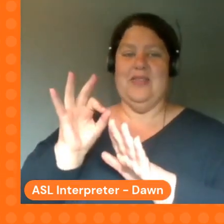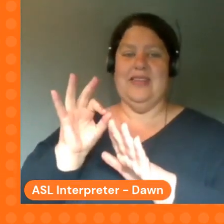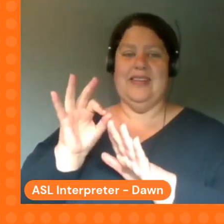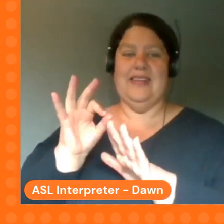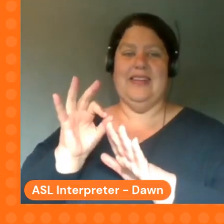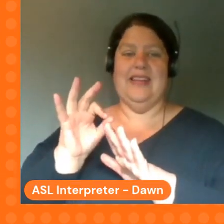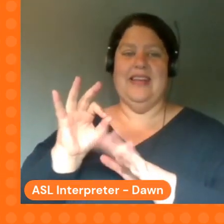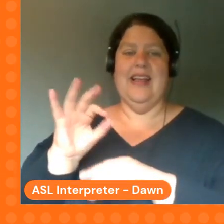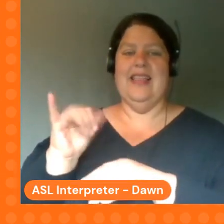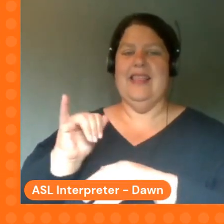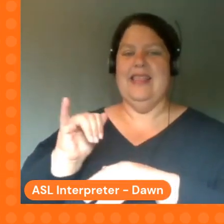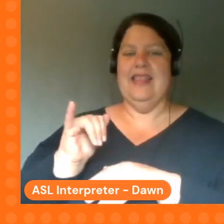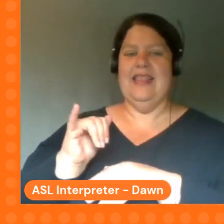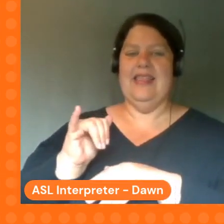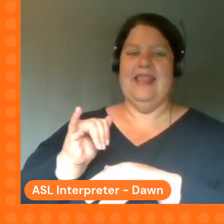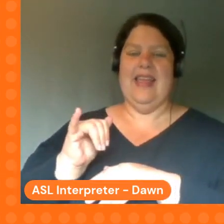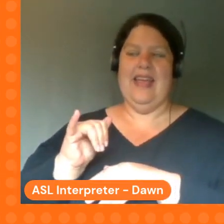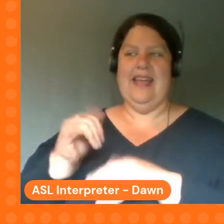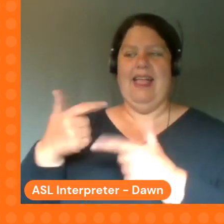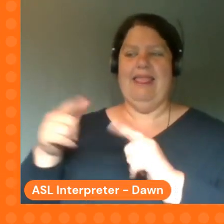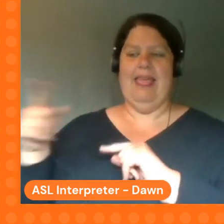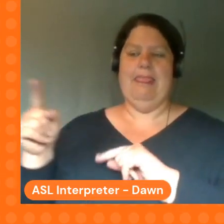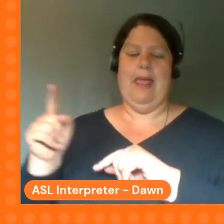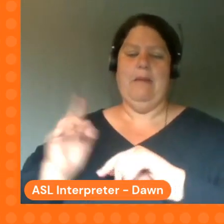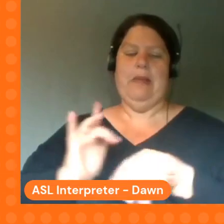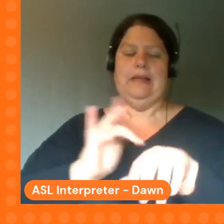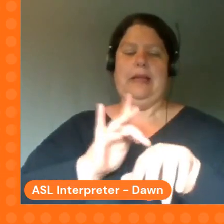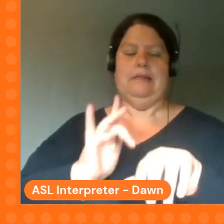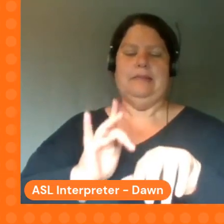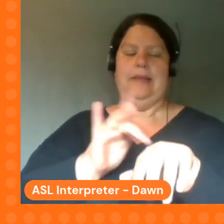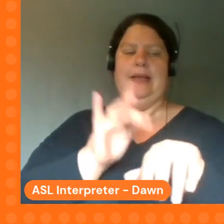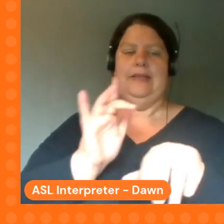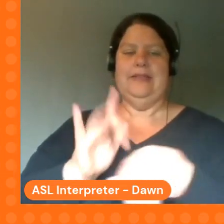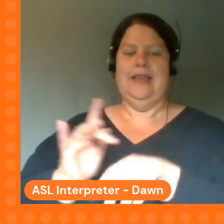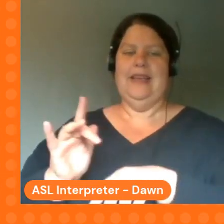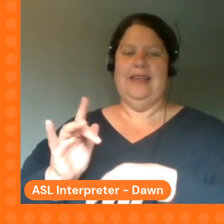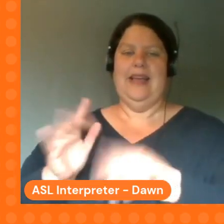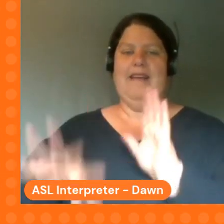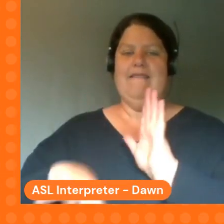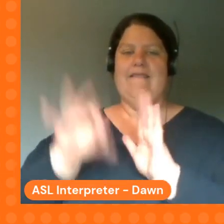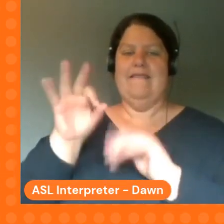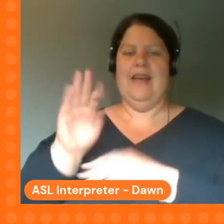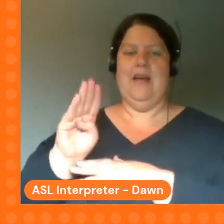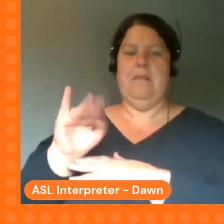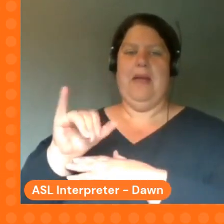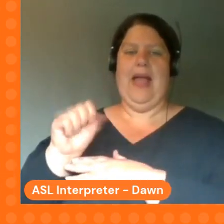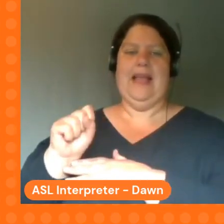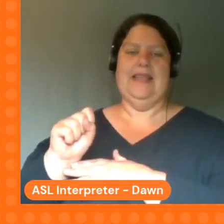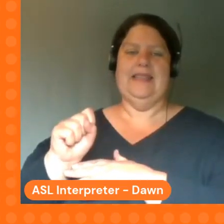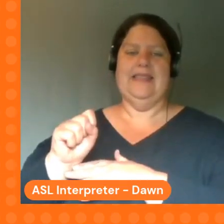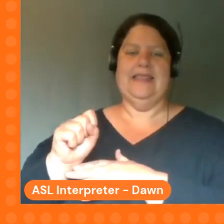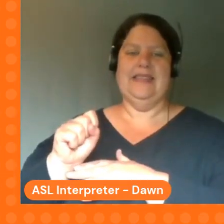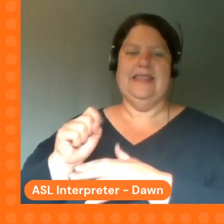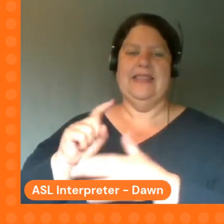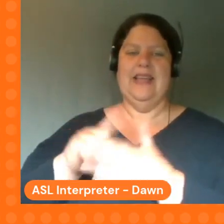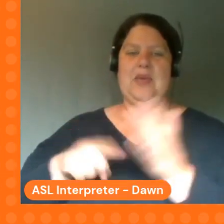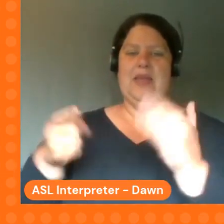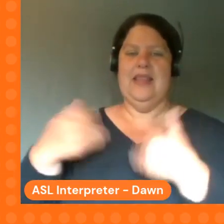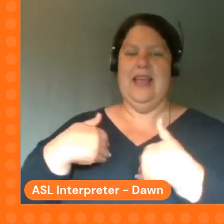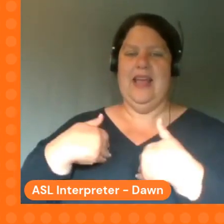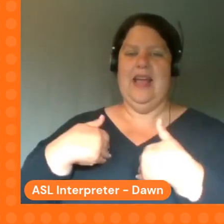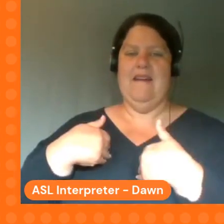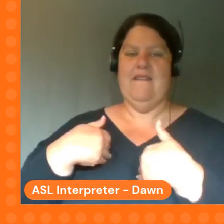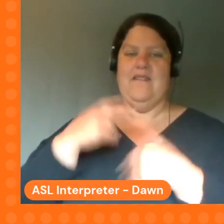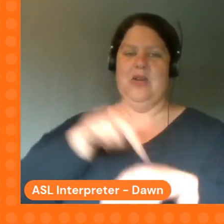at the edges of stuff and discover the bias and discover bias that they have personal knowledge about.